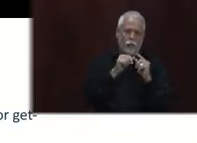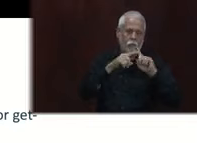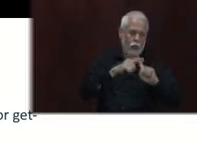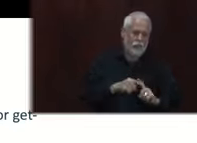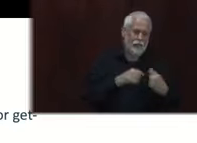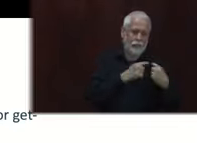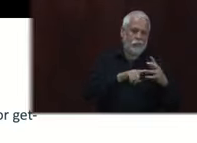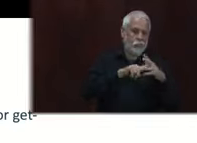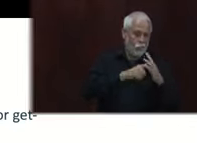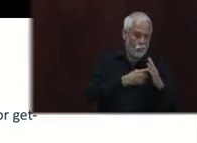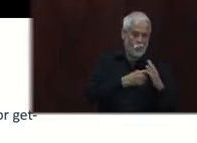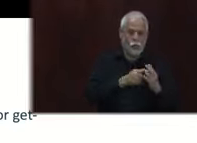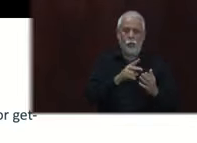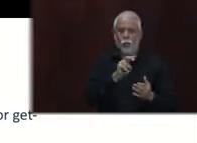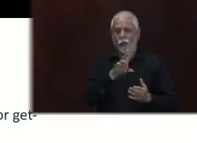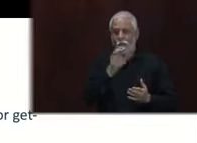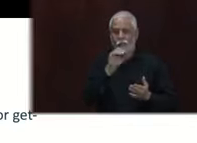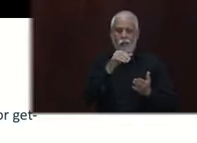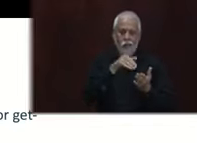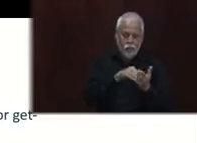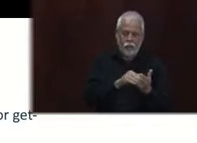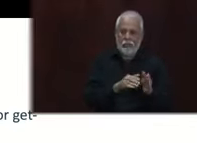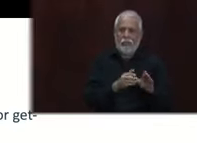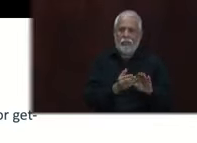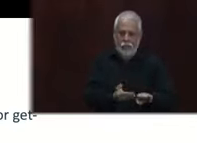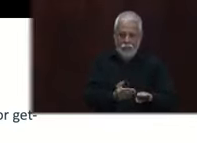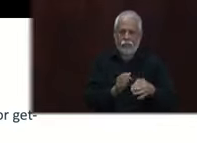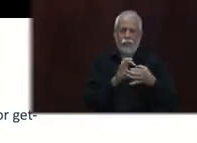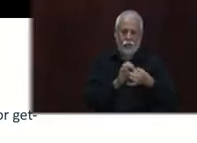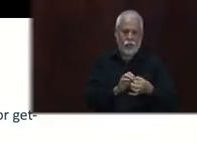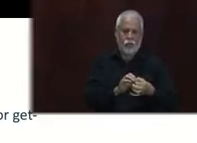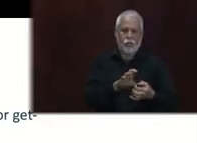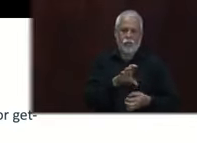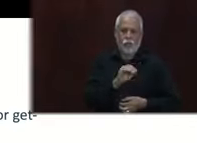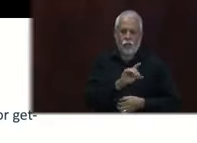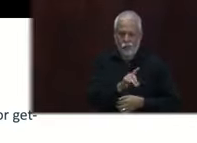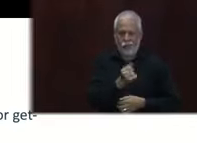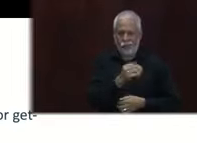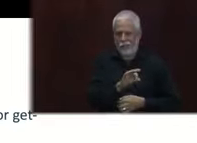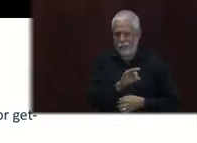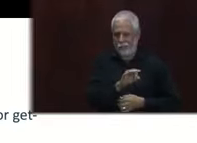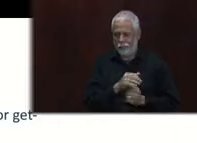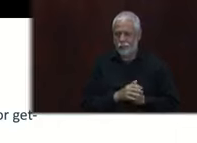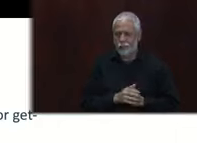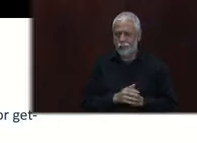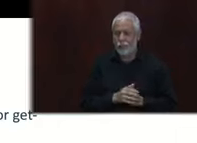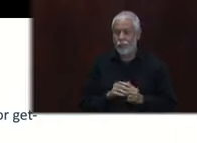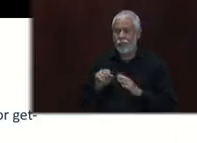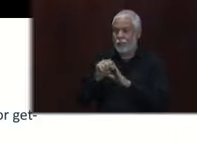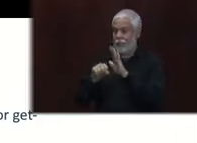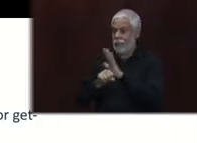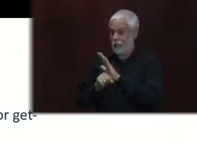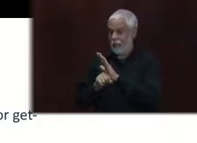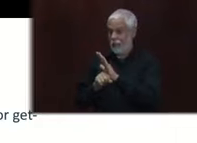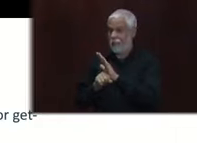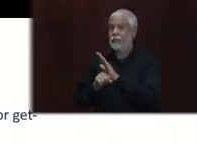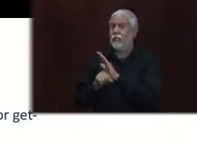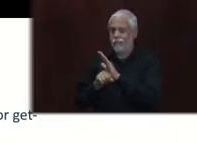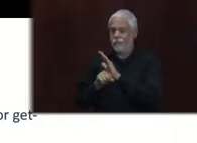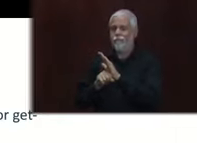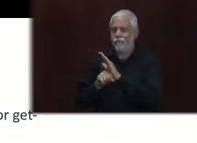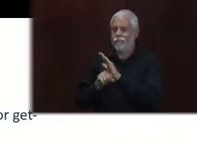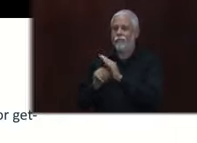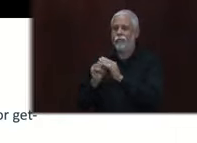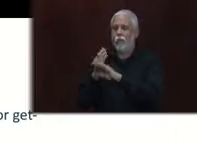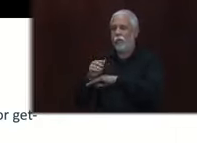pandemic start, and almost 250,000 deaths related to COVID-19. Our state currently has experienced